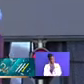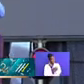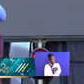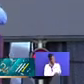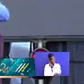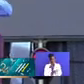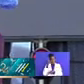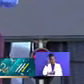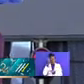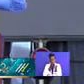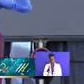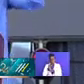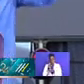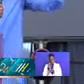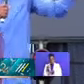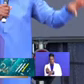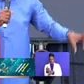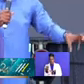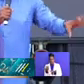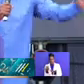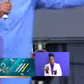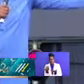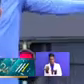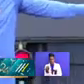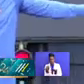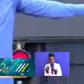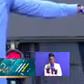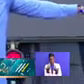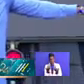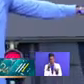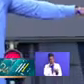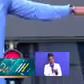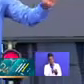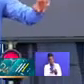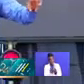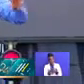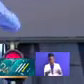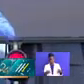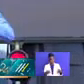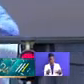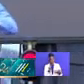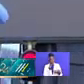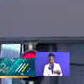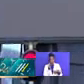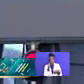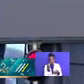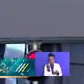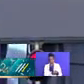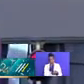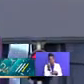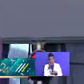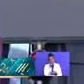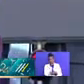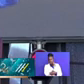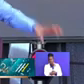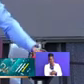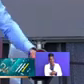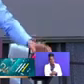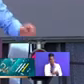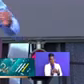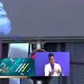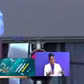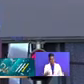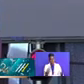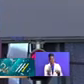mindset is not an upset absent of things it's not just an absent of